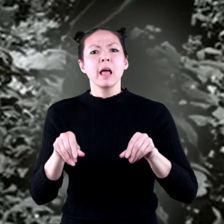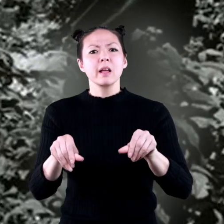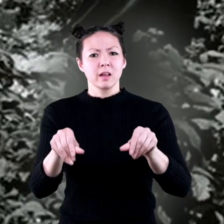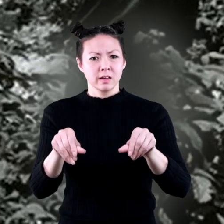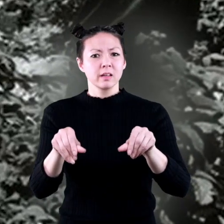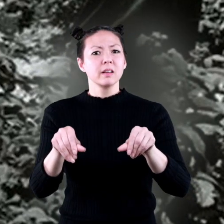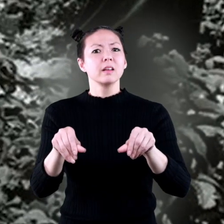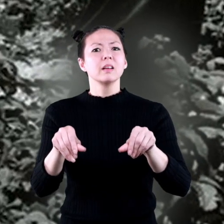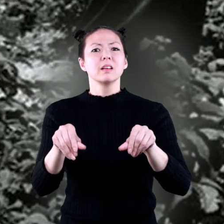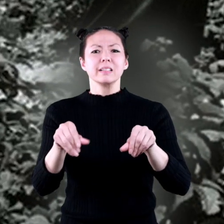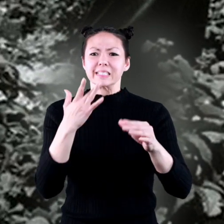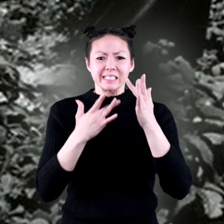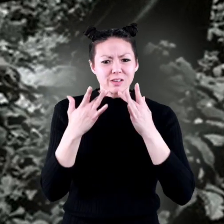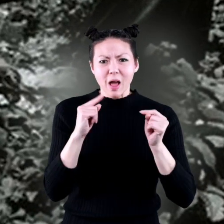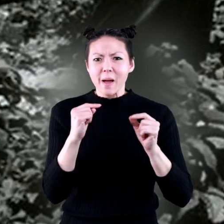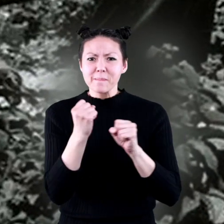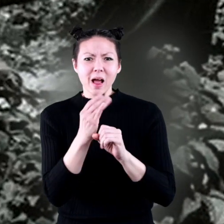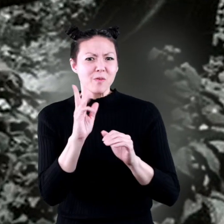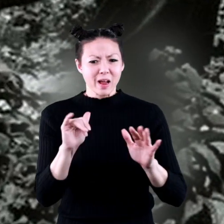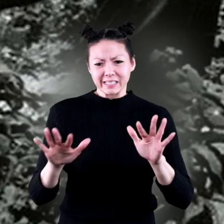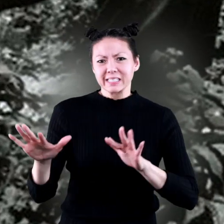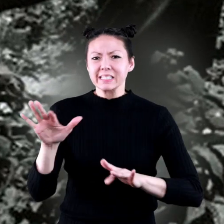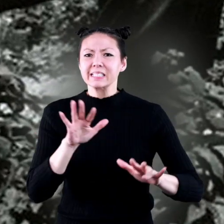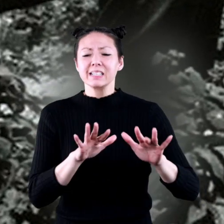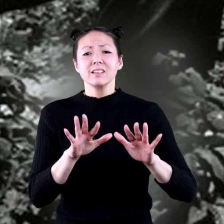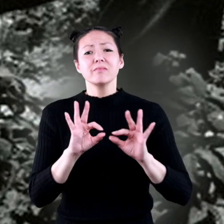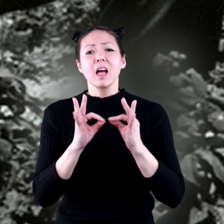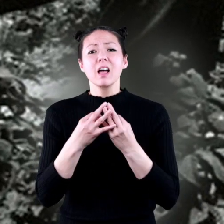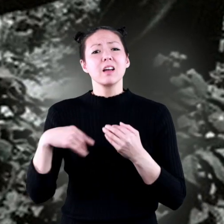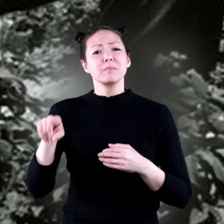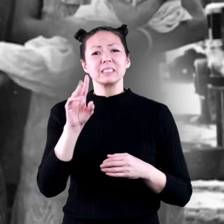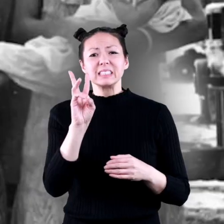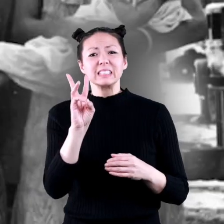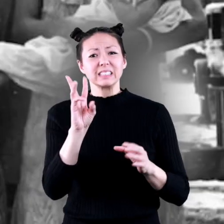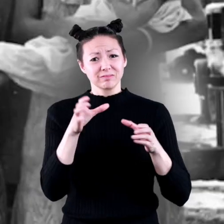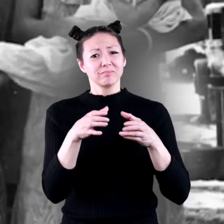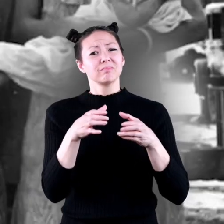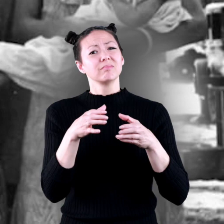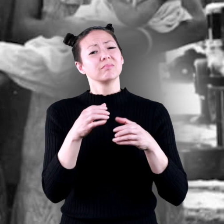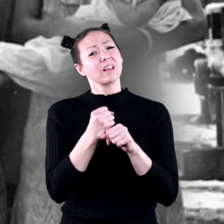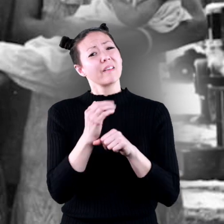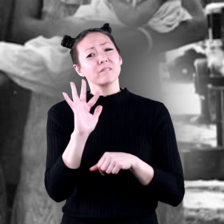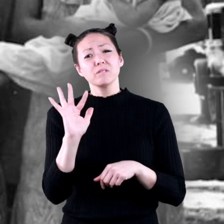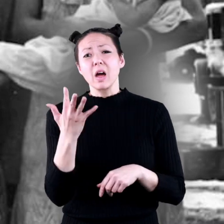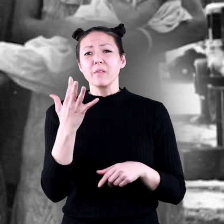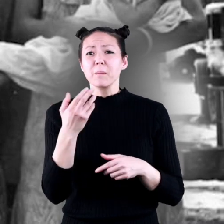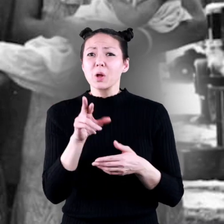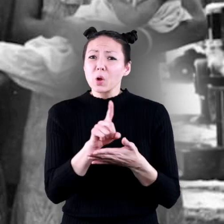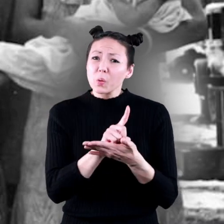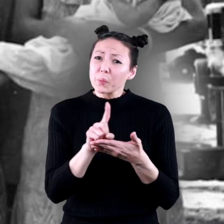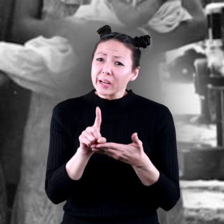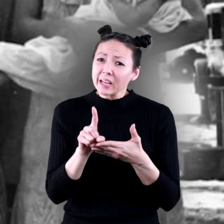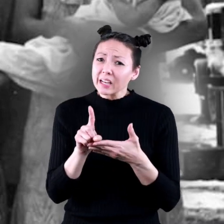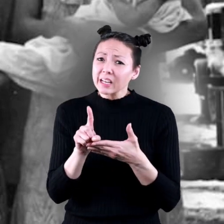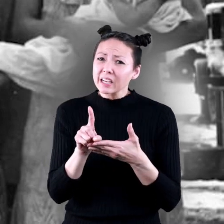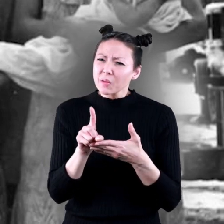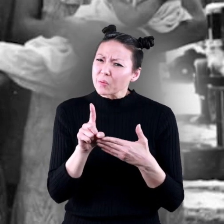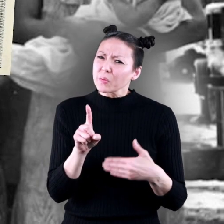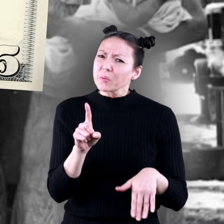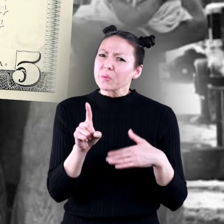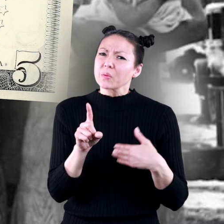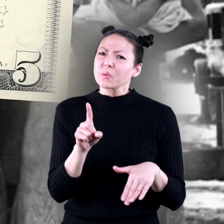lots in the city to plant gardens. Anything to get by. Some families of 6 had to get by on